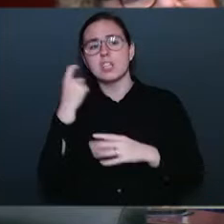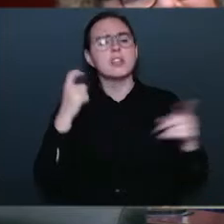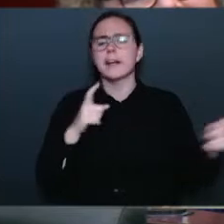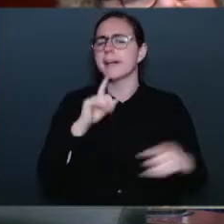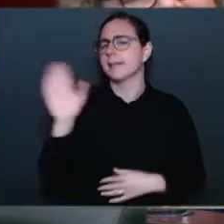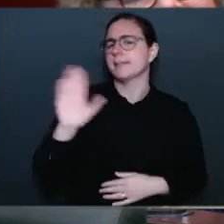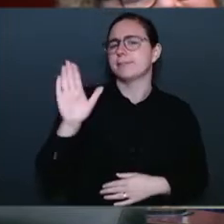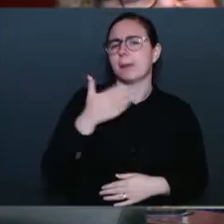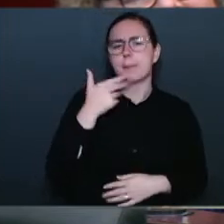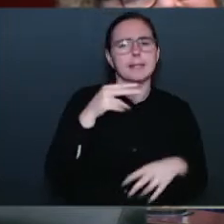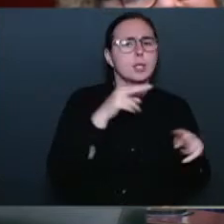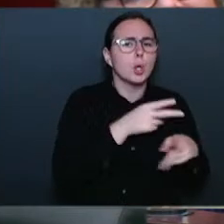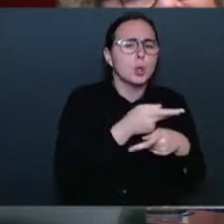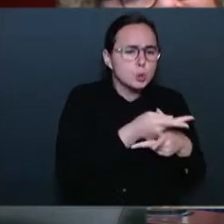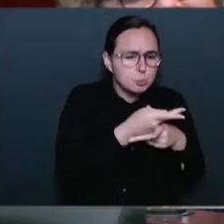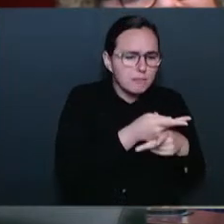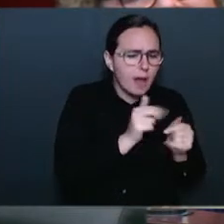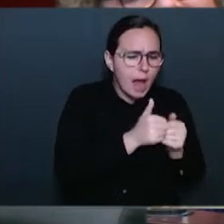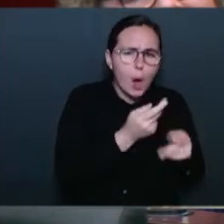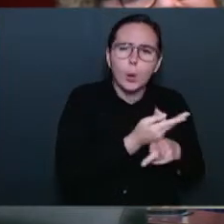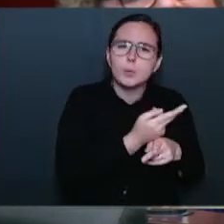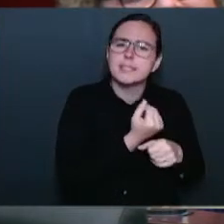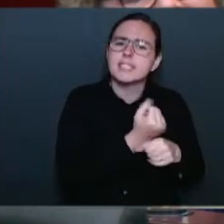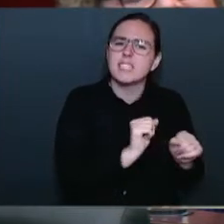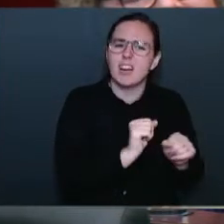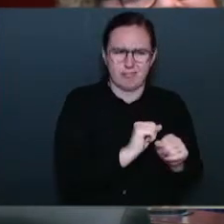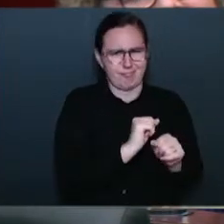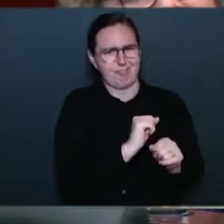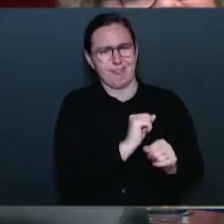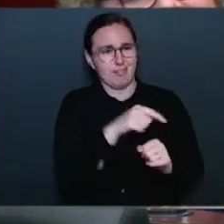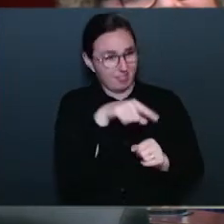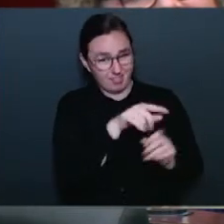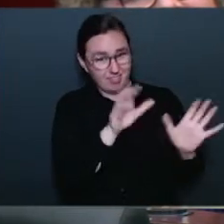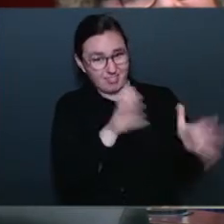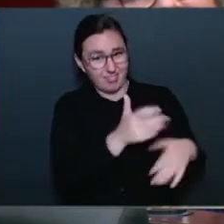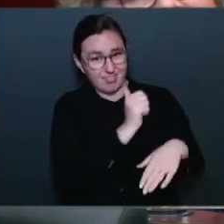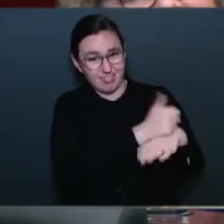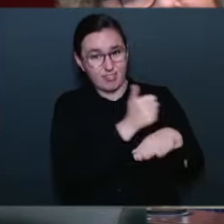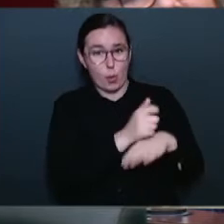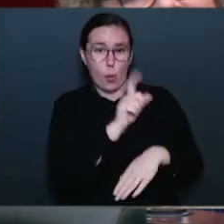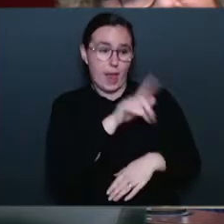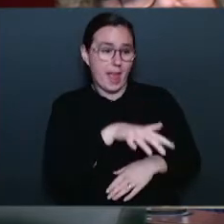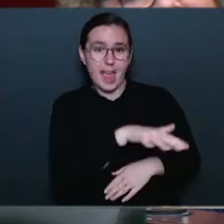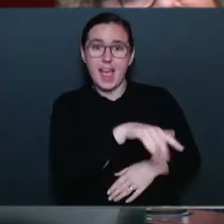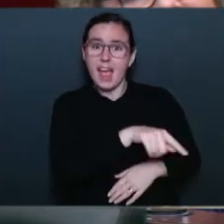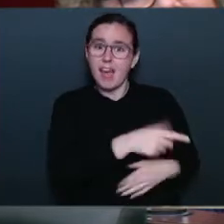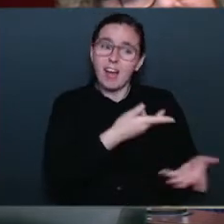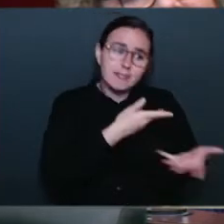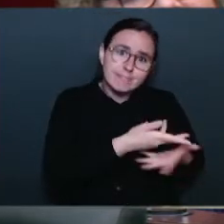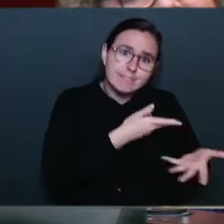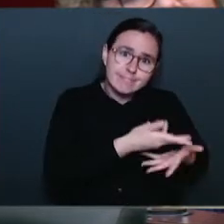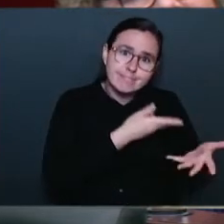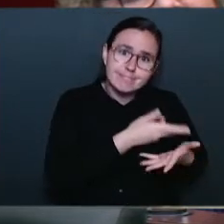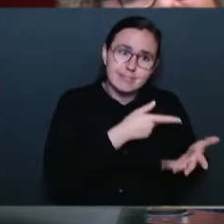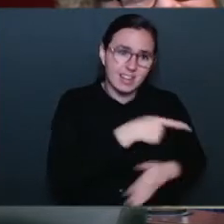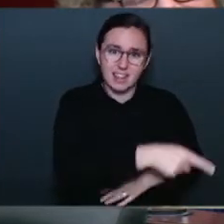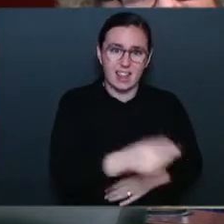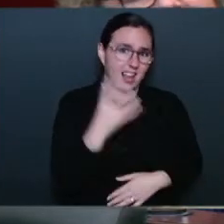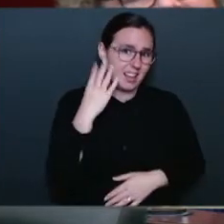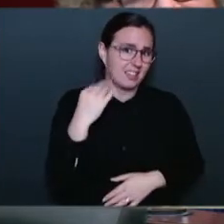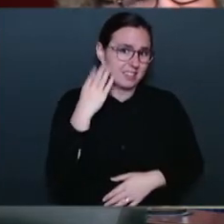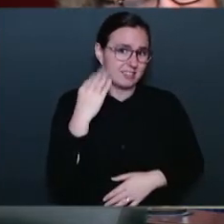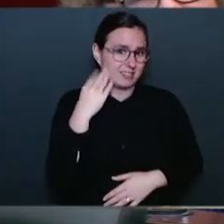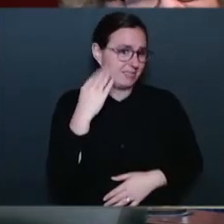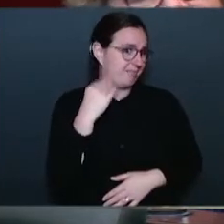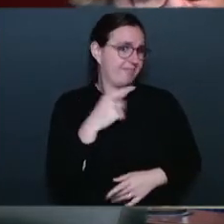clustered together in areas where a particular group had to people had to deal with all of the crime and disorder unfairly the NDP leader constantly